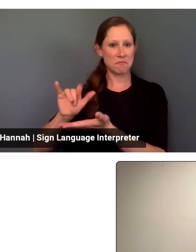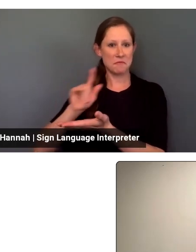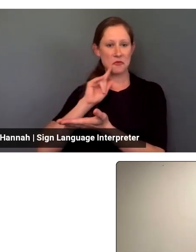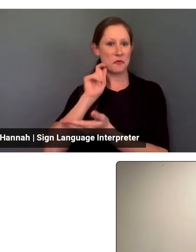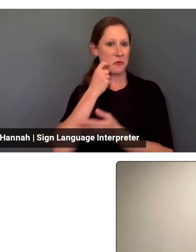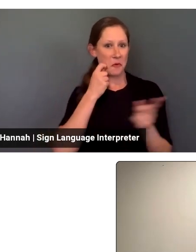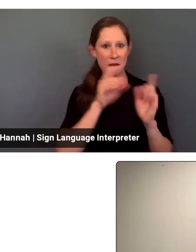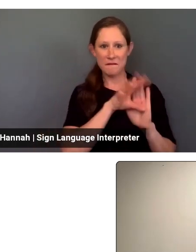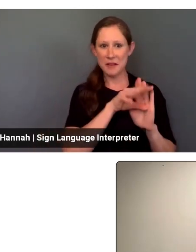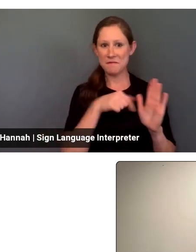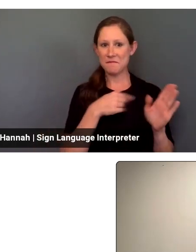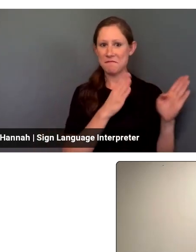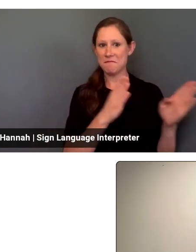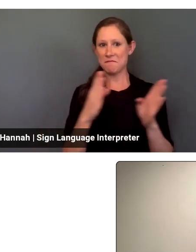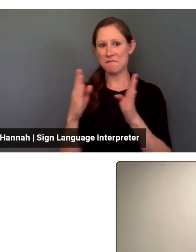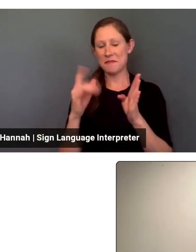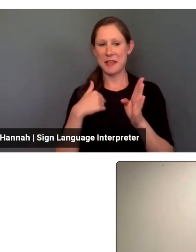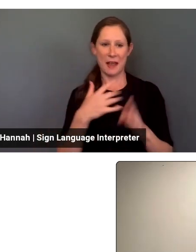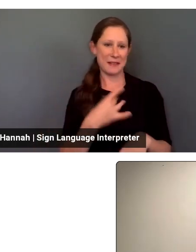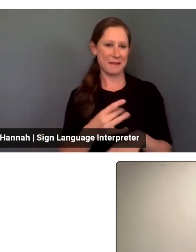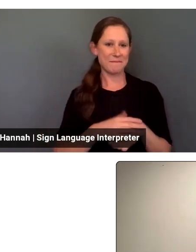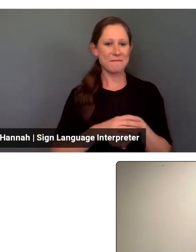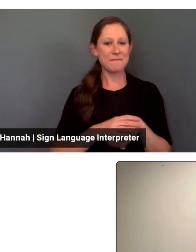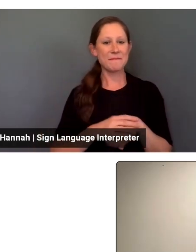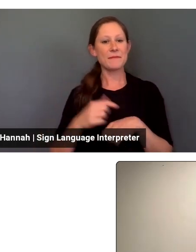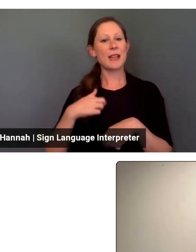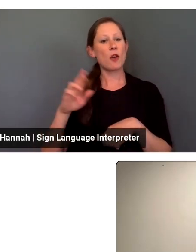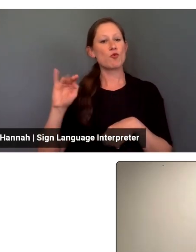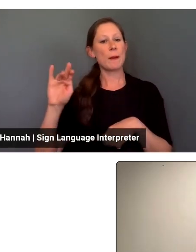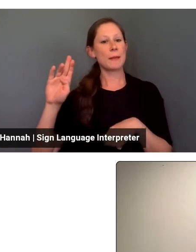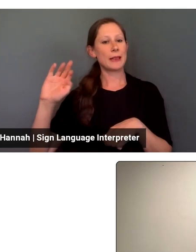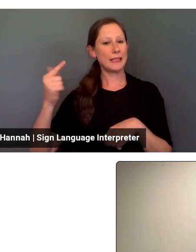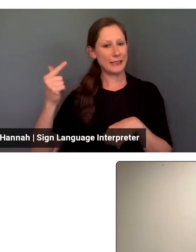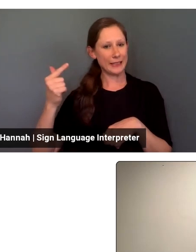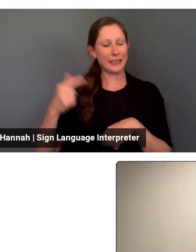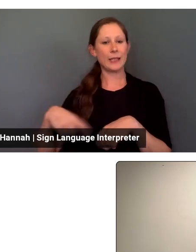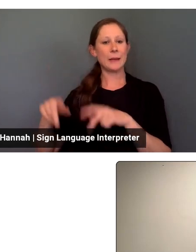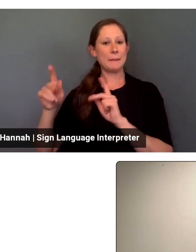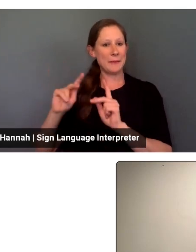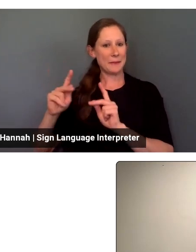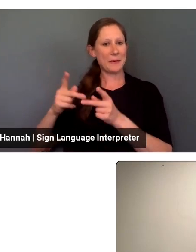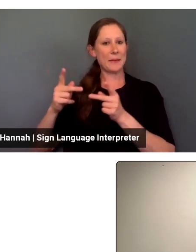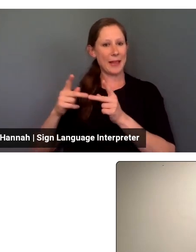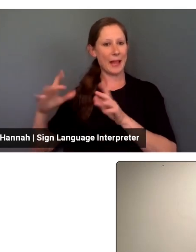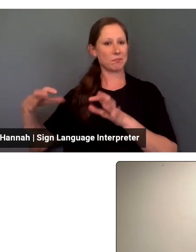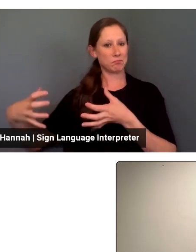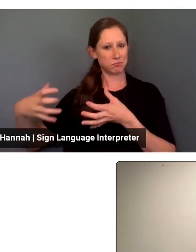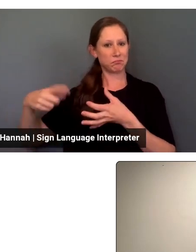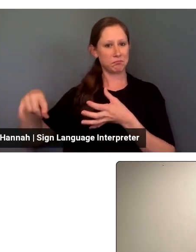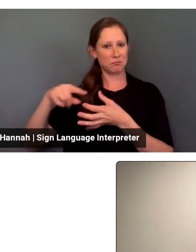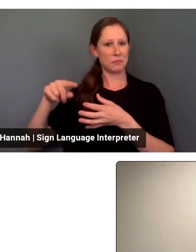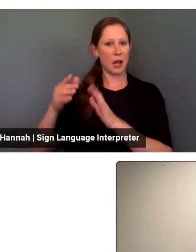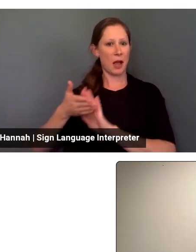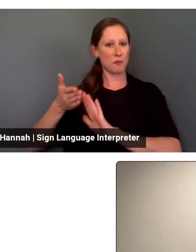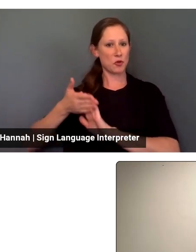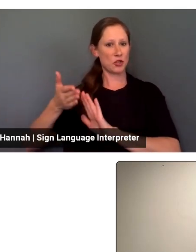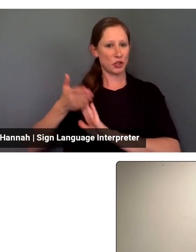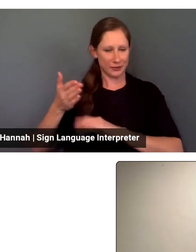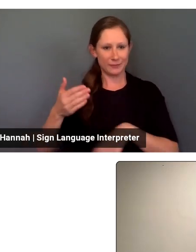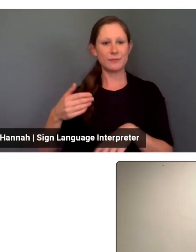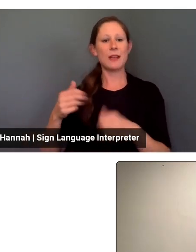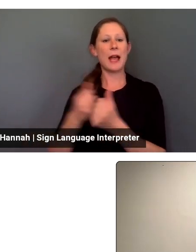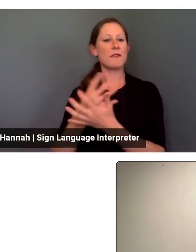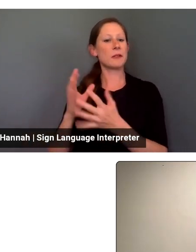Mackay. I essentially am Rippling's Chief People and Places Officer and oversee a bunch of things, as I mentioned, including compensation